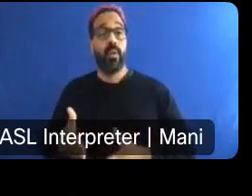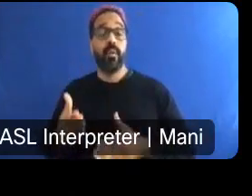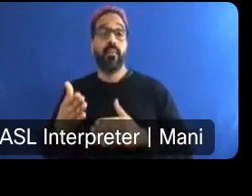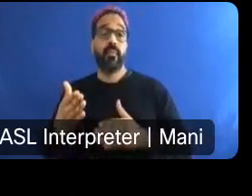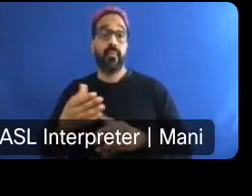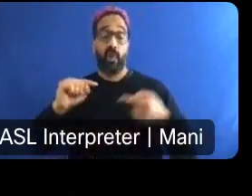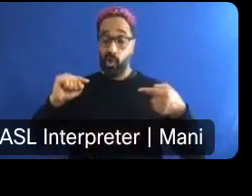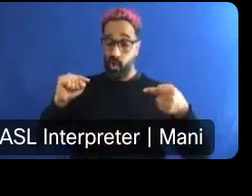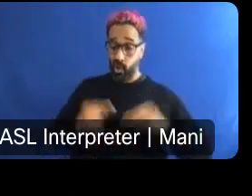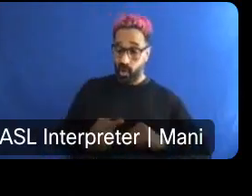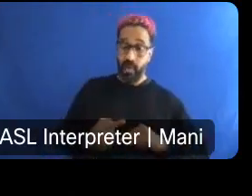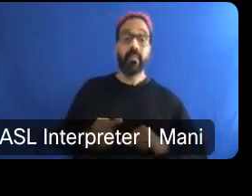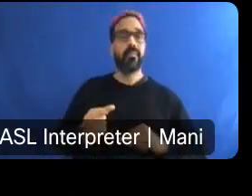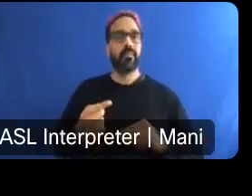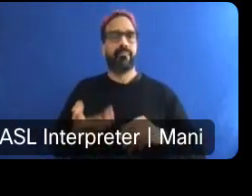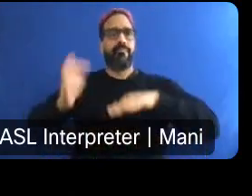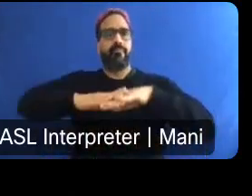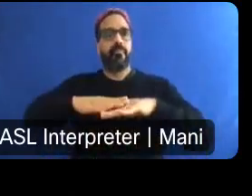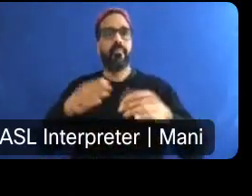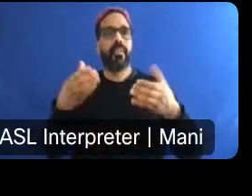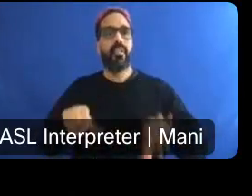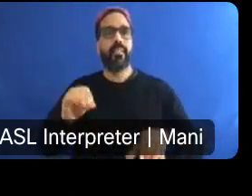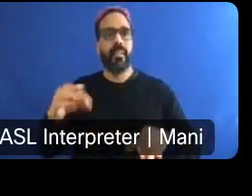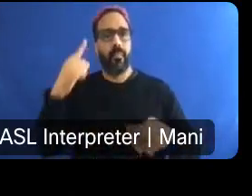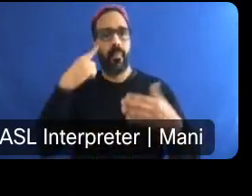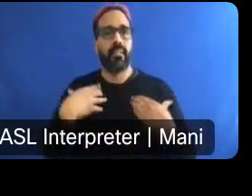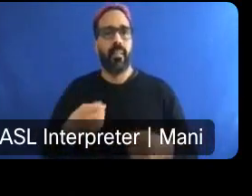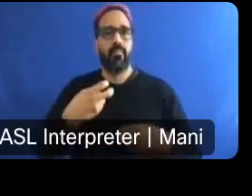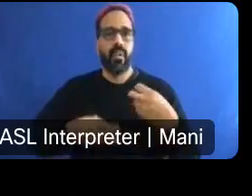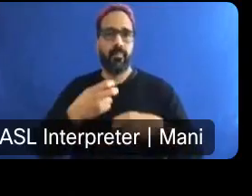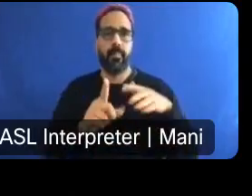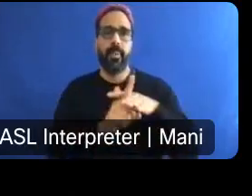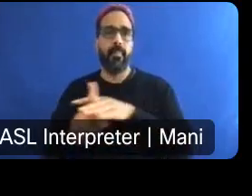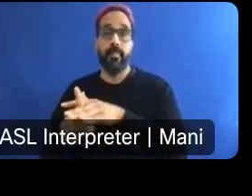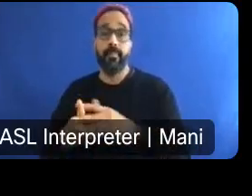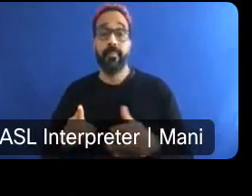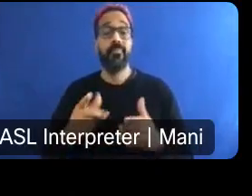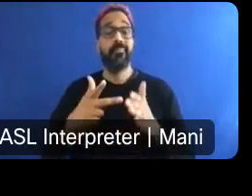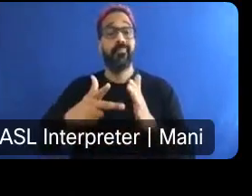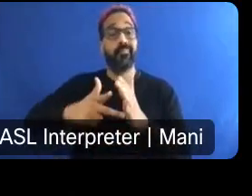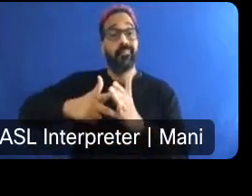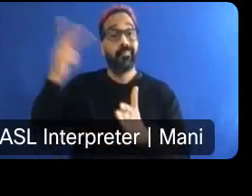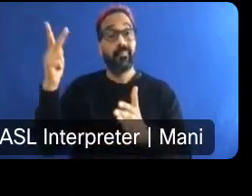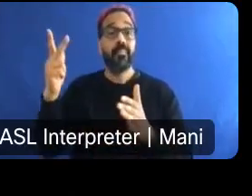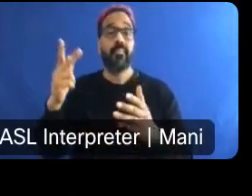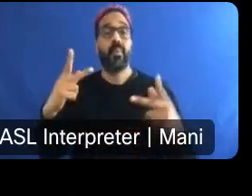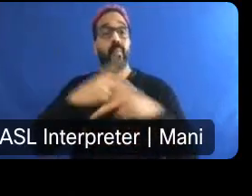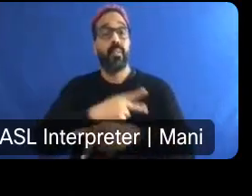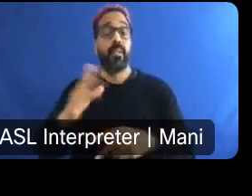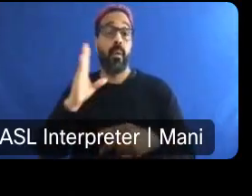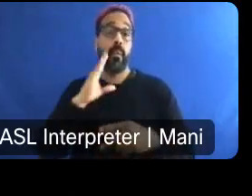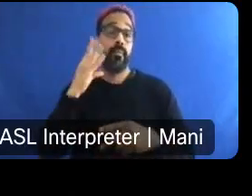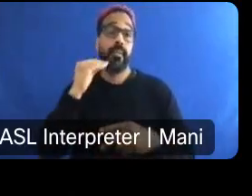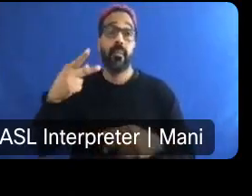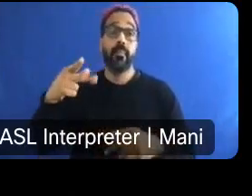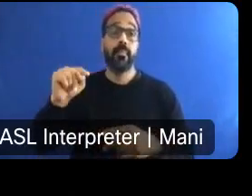health challenges. Those affected are 3 times more likely to have post-traumatic stress disorder, major